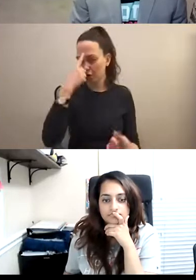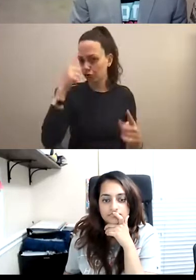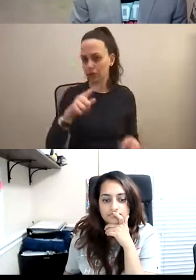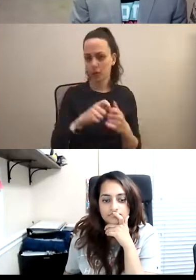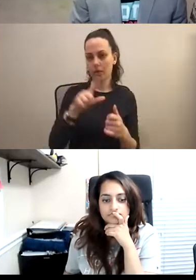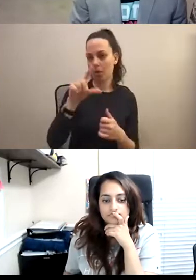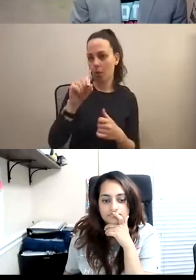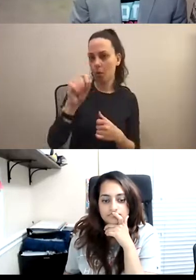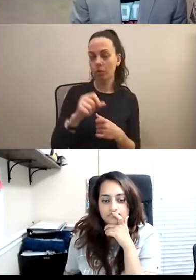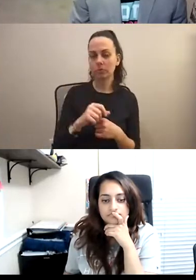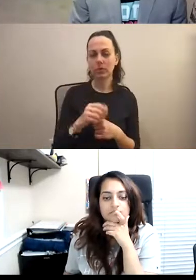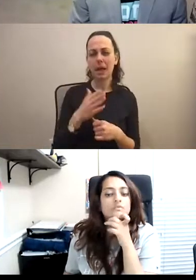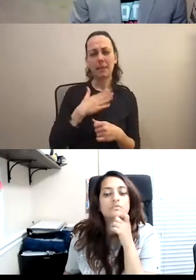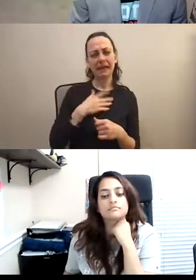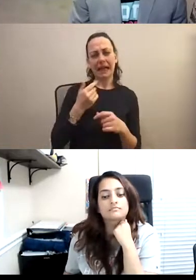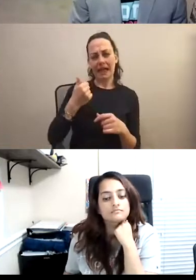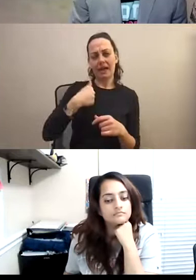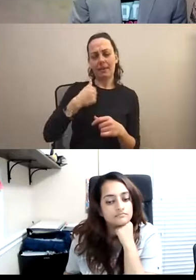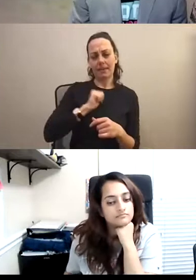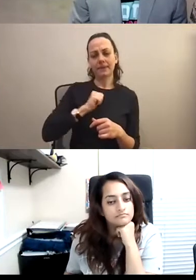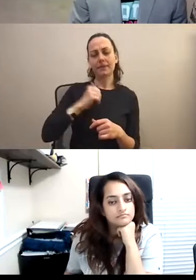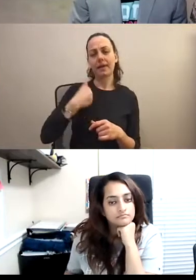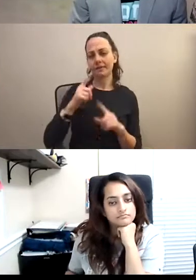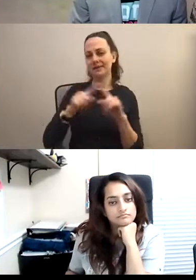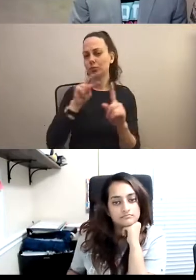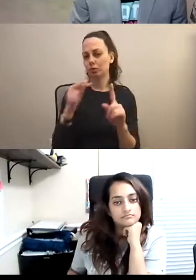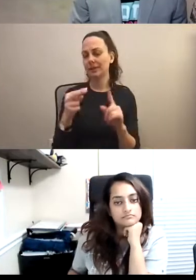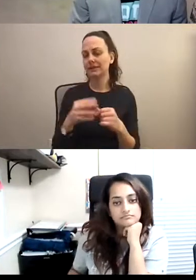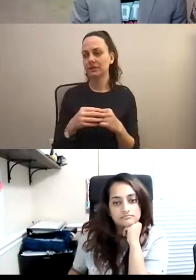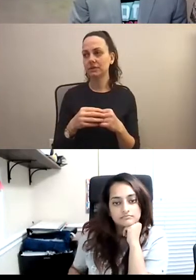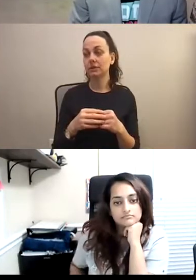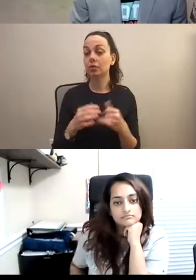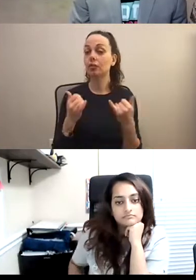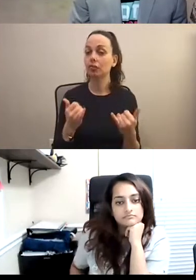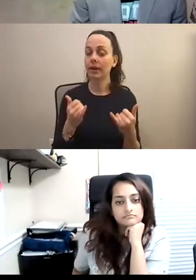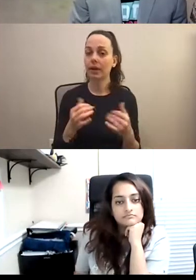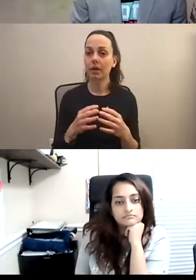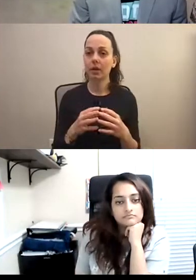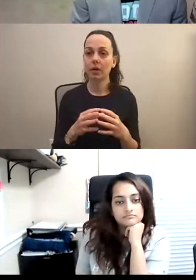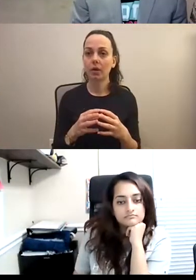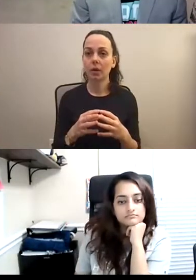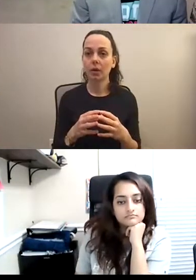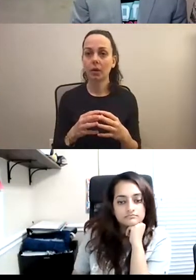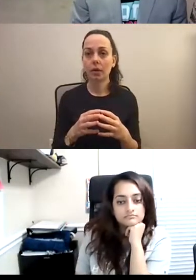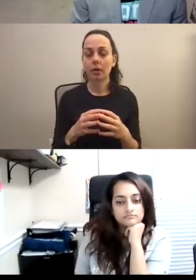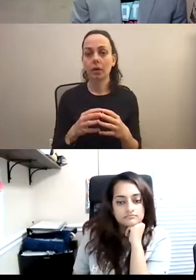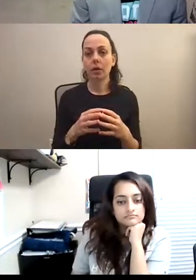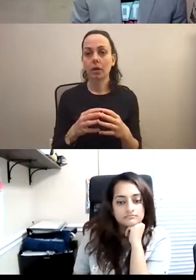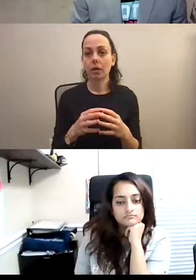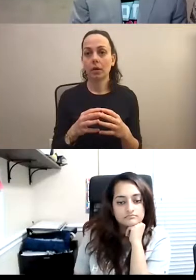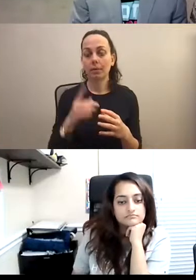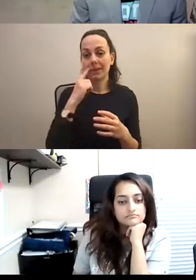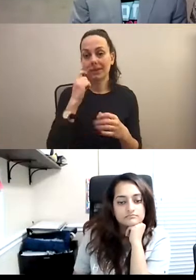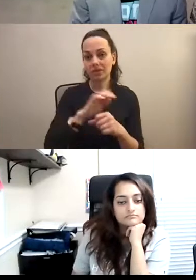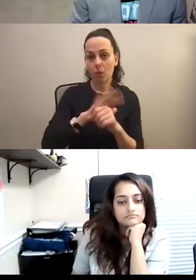I have a different take on it a little bit. I think that what I'm, especially right now, because COVID is going on for way too long and it's been